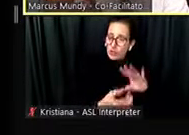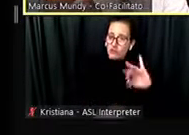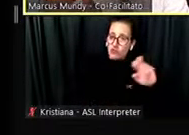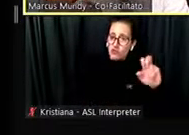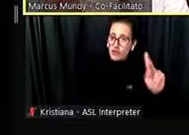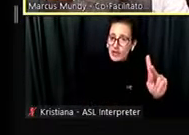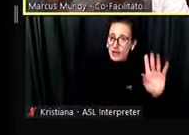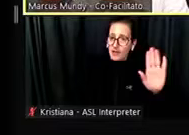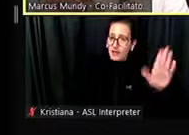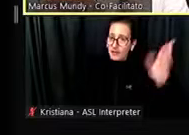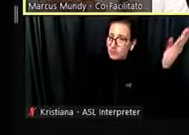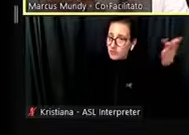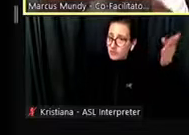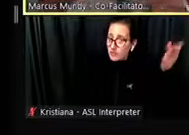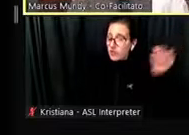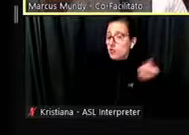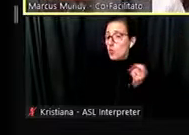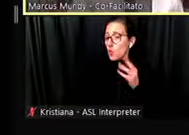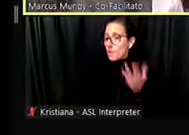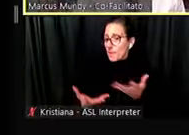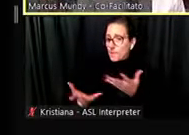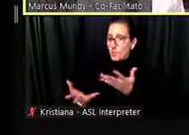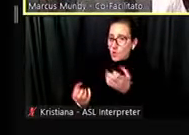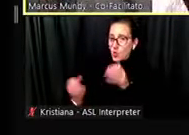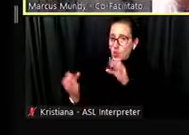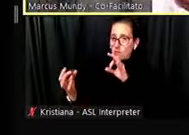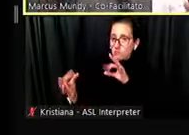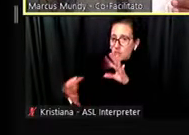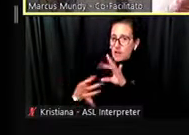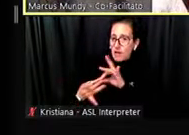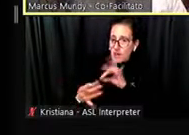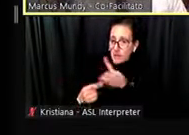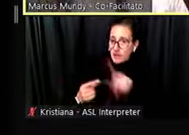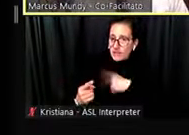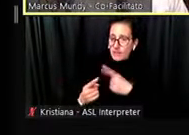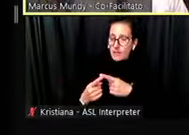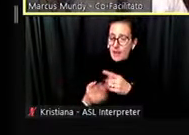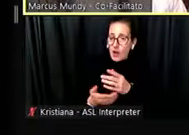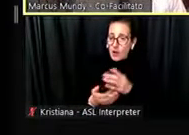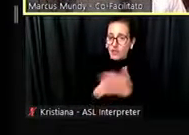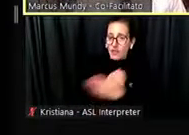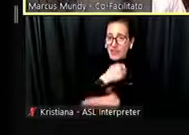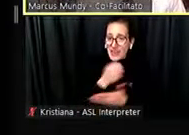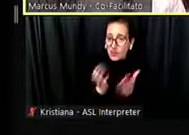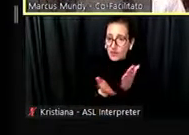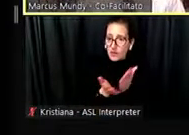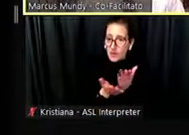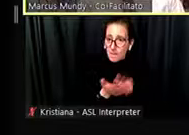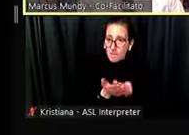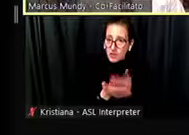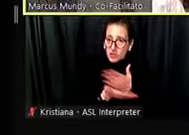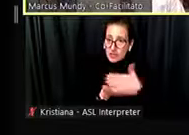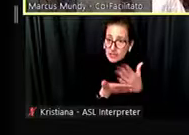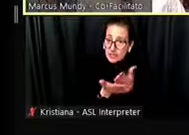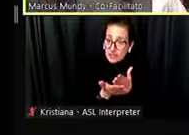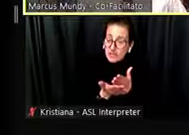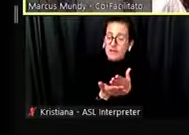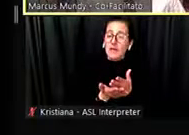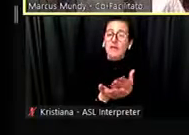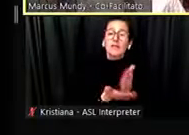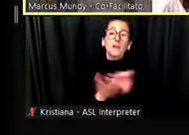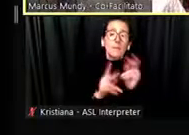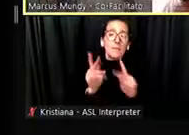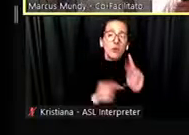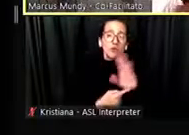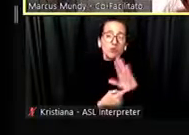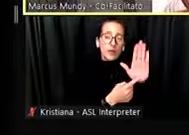uplift about the county budget, answering specific questions, and the people that raised their hand earlier, I'm sure that Kevin still has